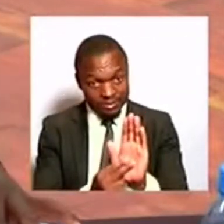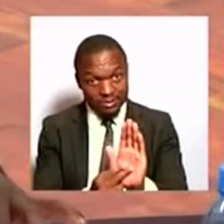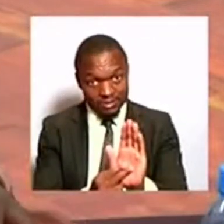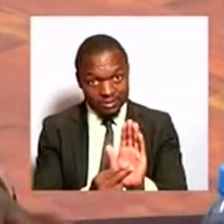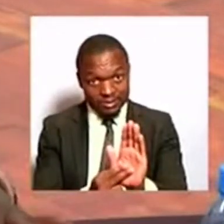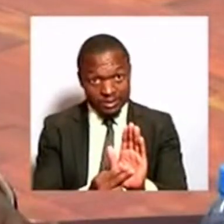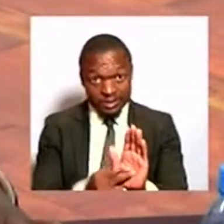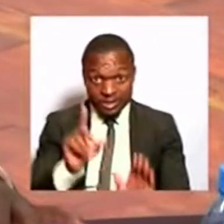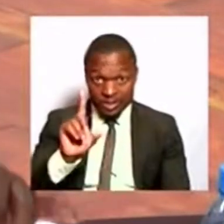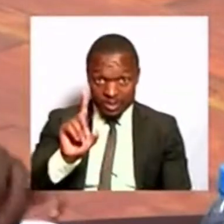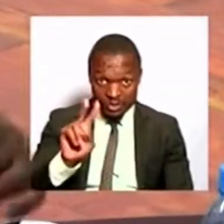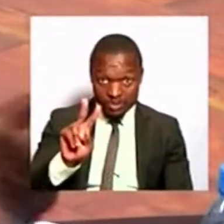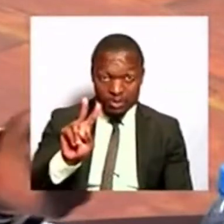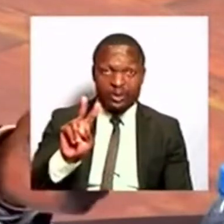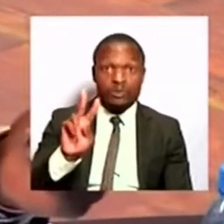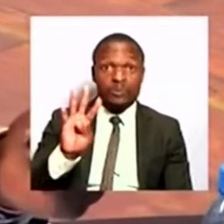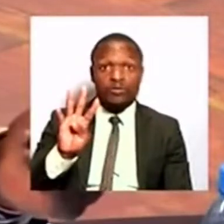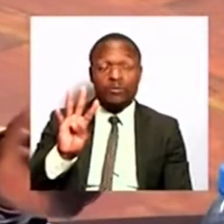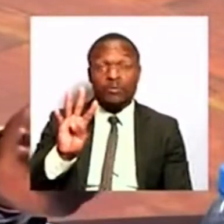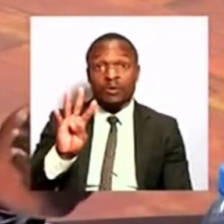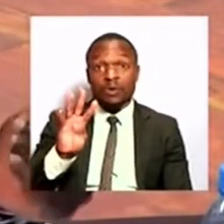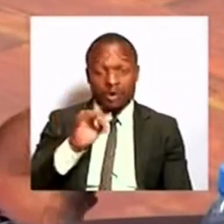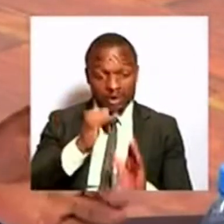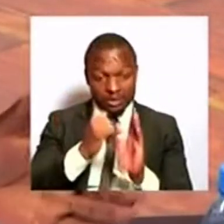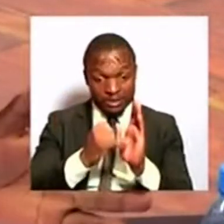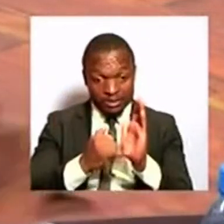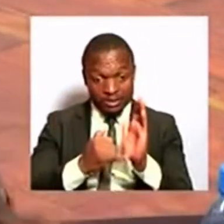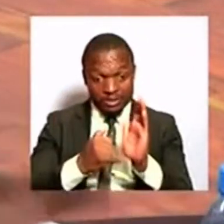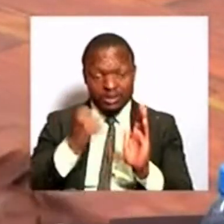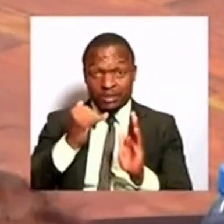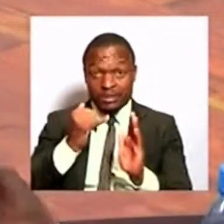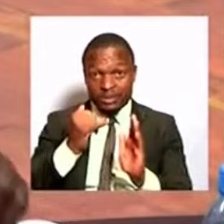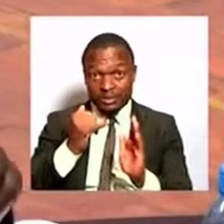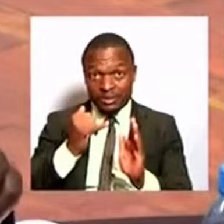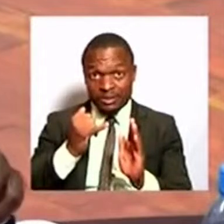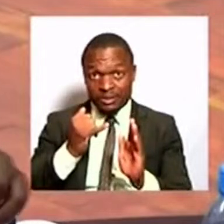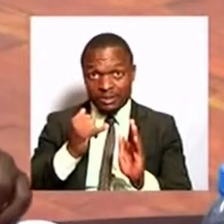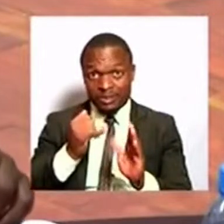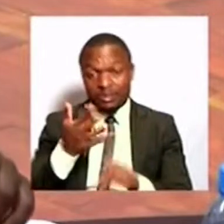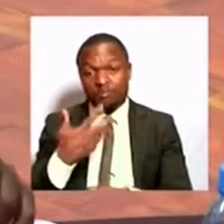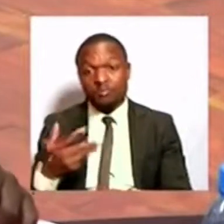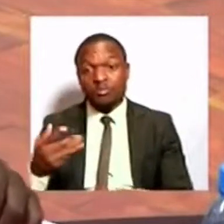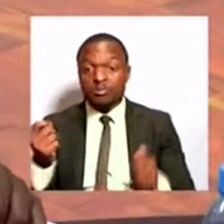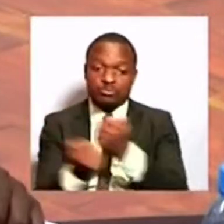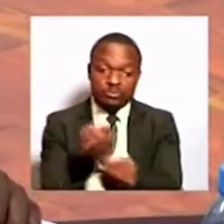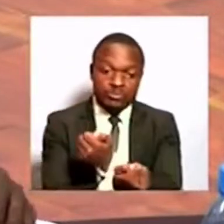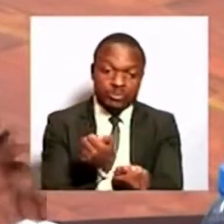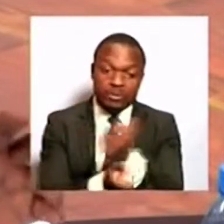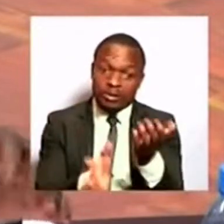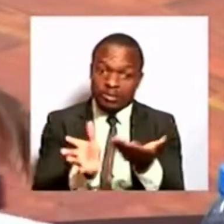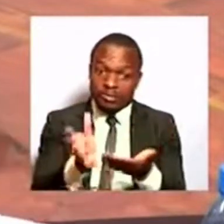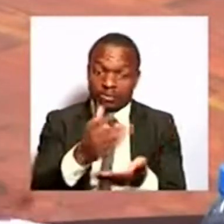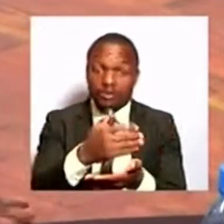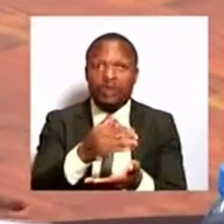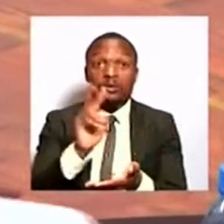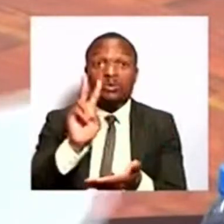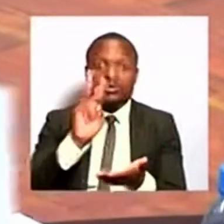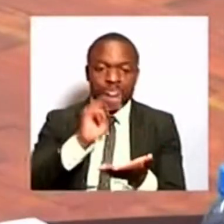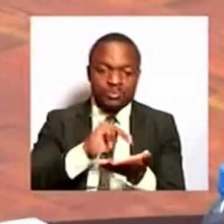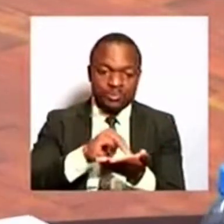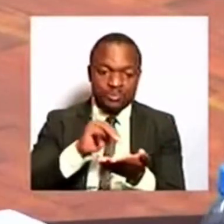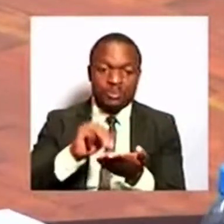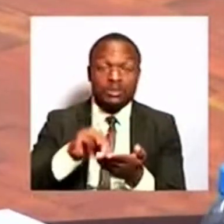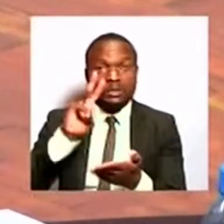at 24th January, the picture had changed. We had corrected